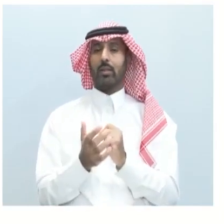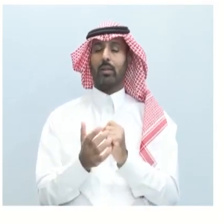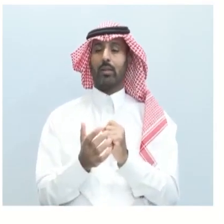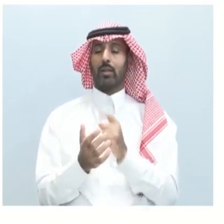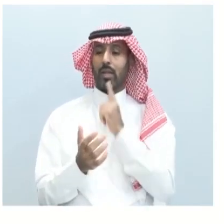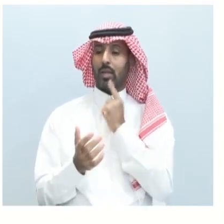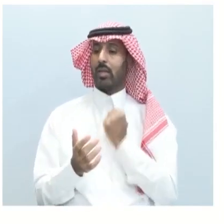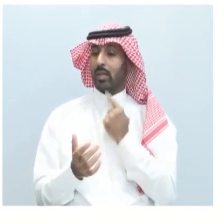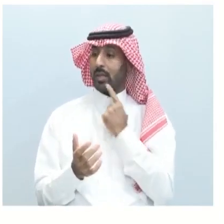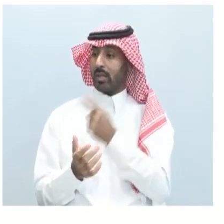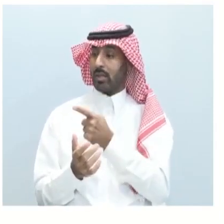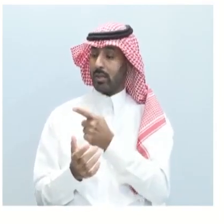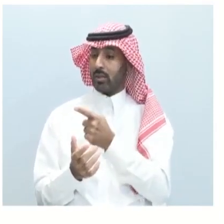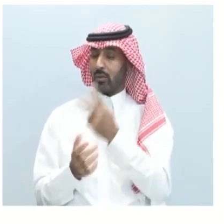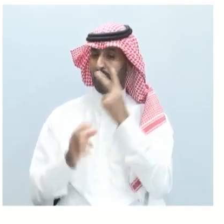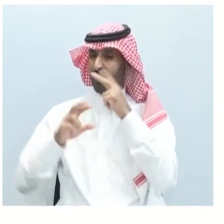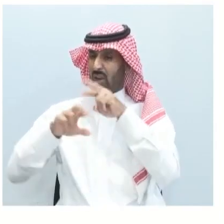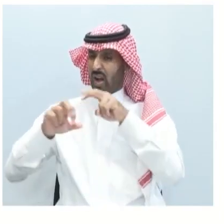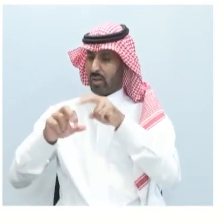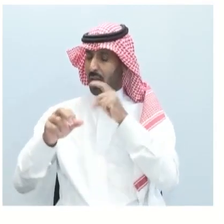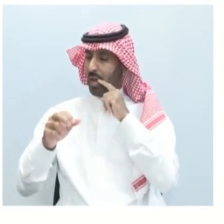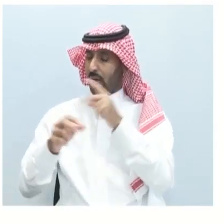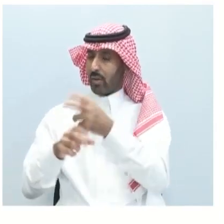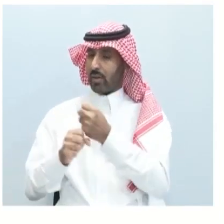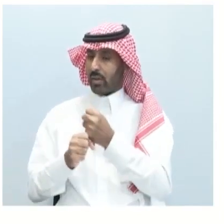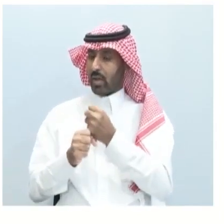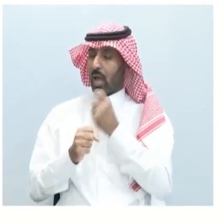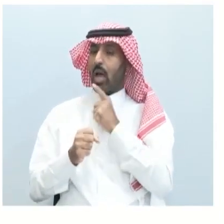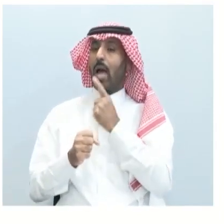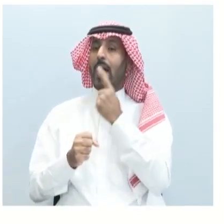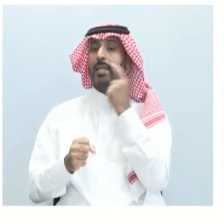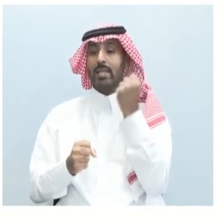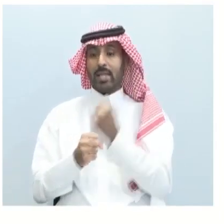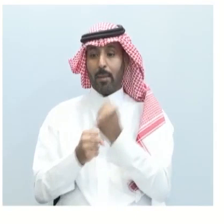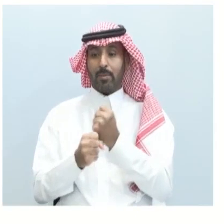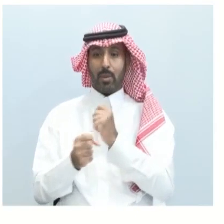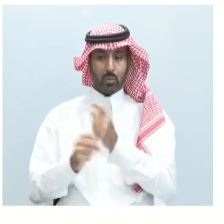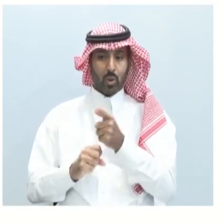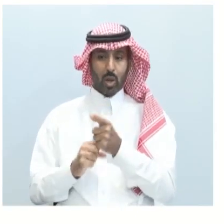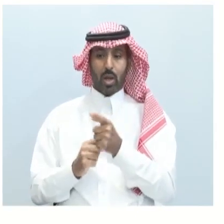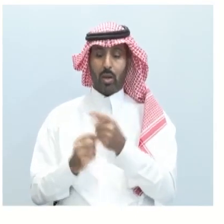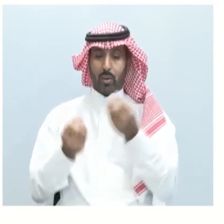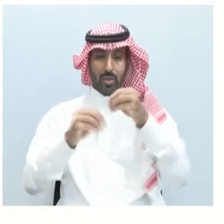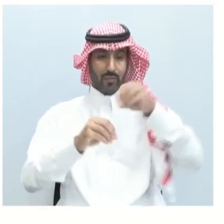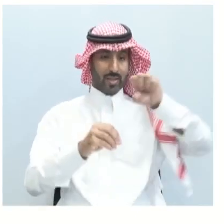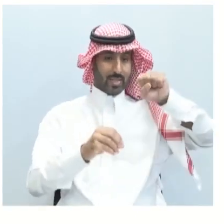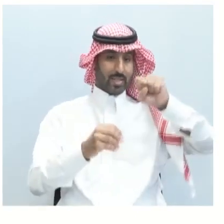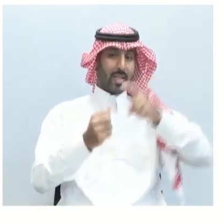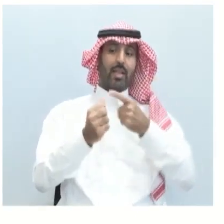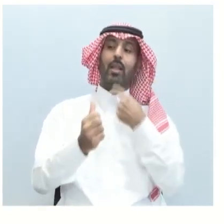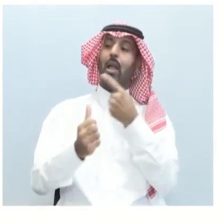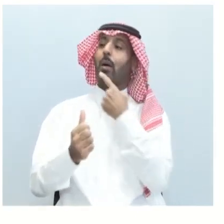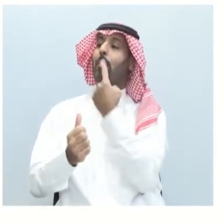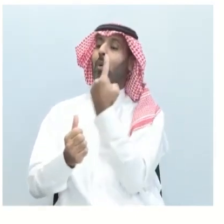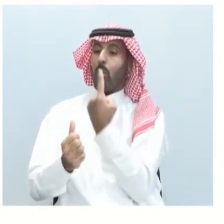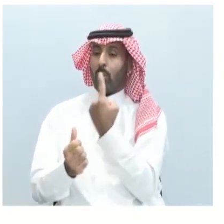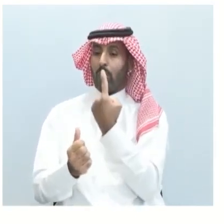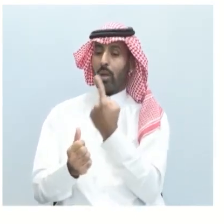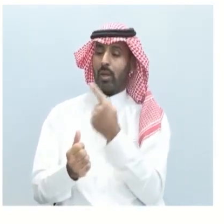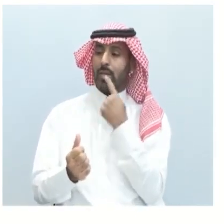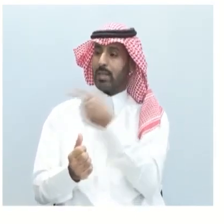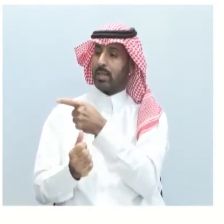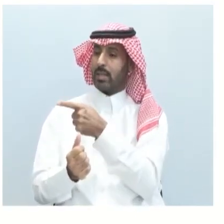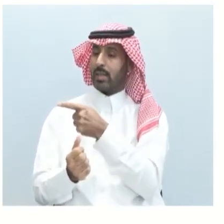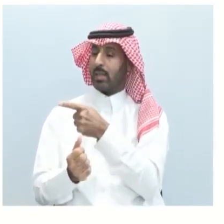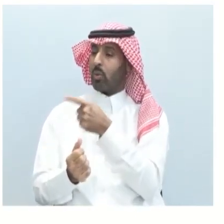He needs to find a job soon. So we have your needs. We have the verb with an S, which means that I am going to write, he